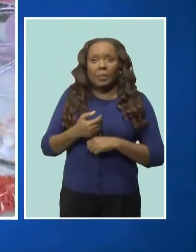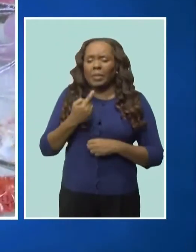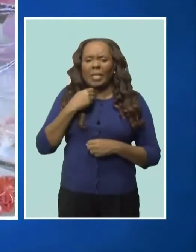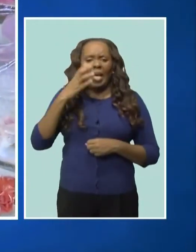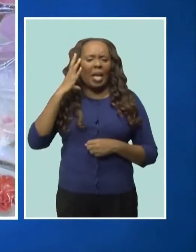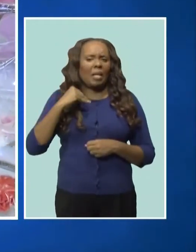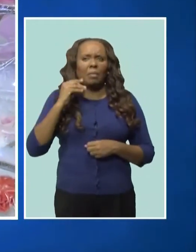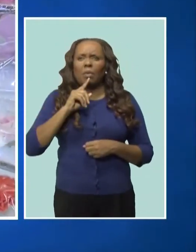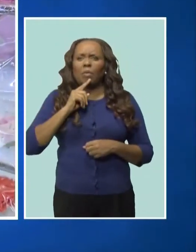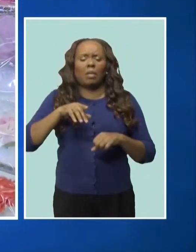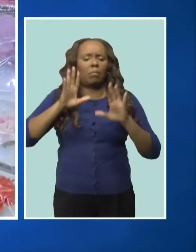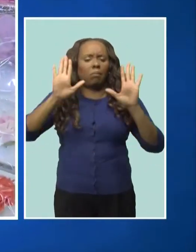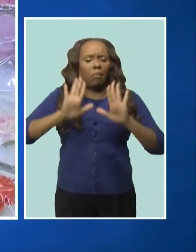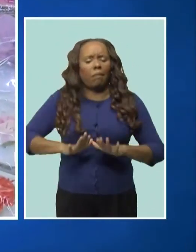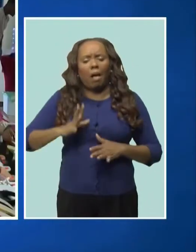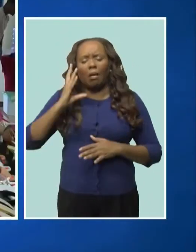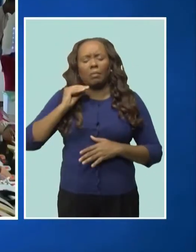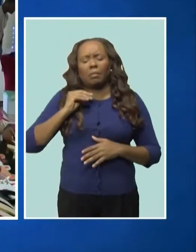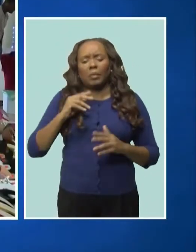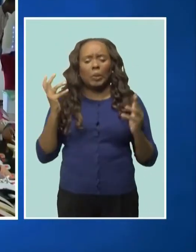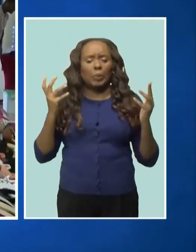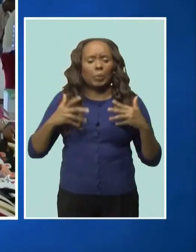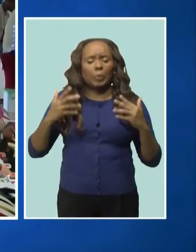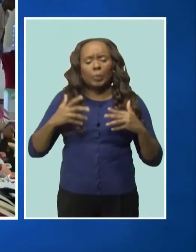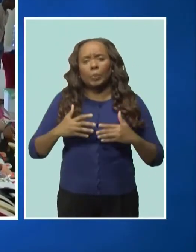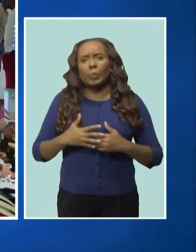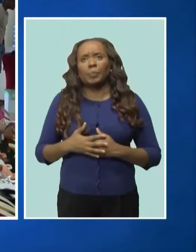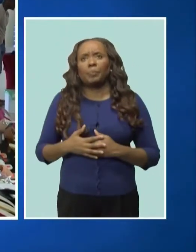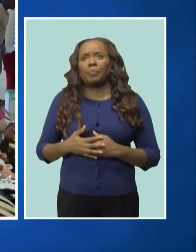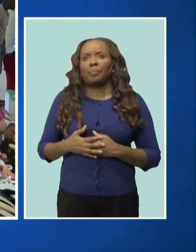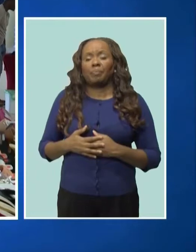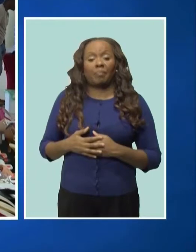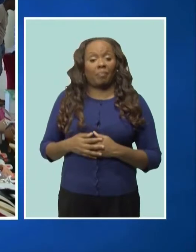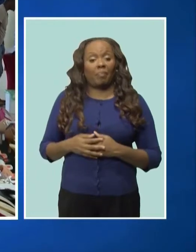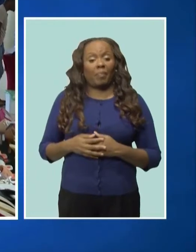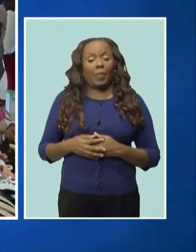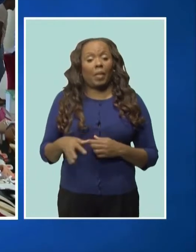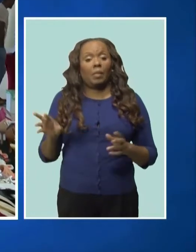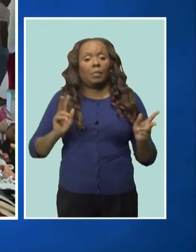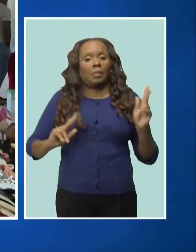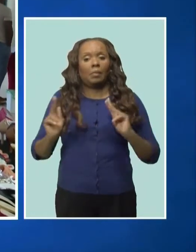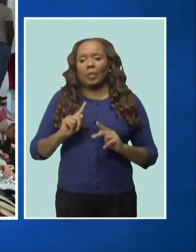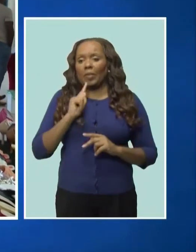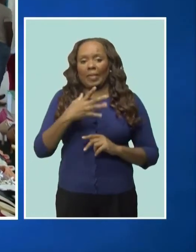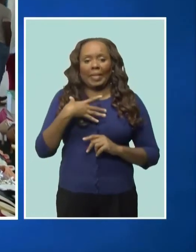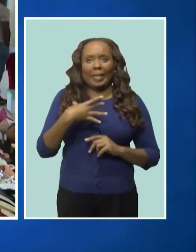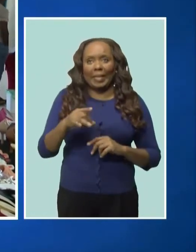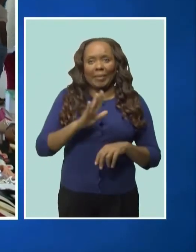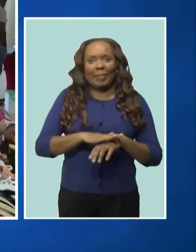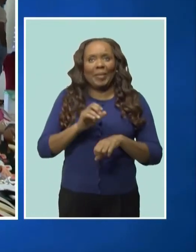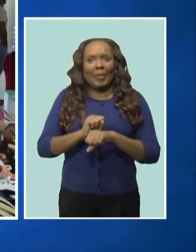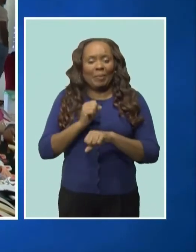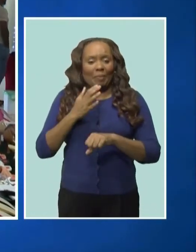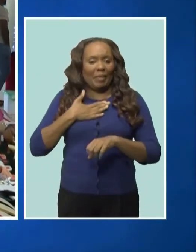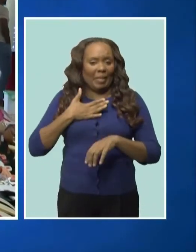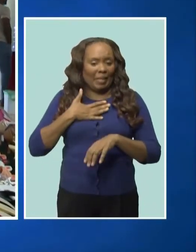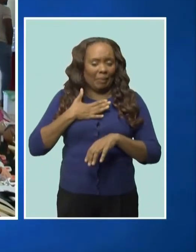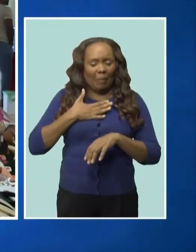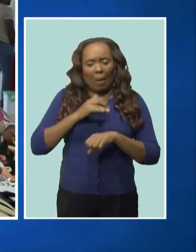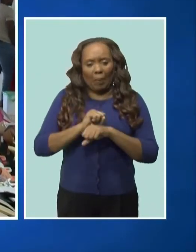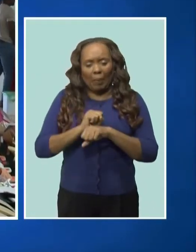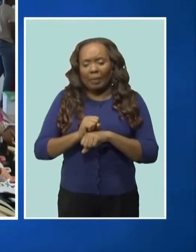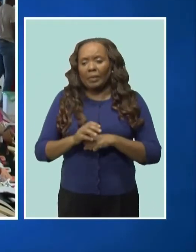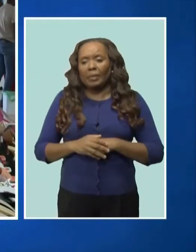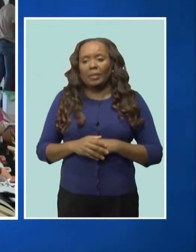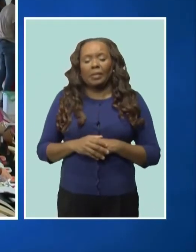was invaluable. The public has been very appreciative of the work they've seen. It is a niche product, so they